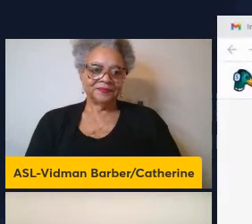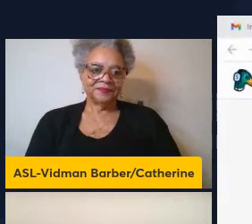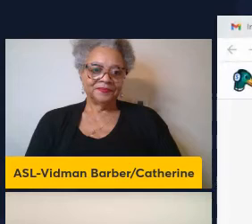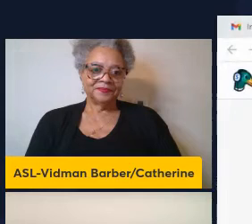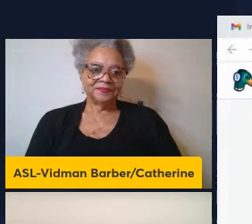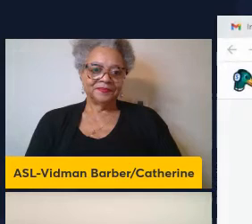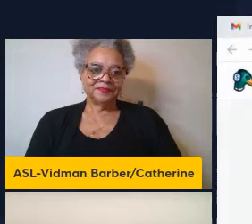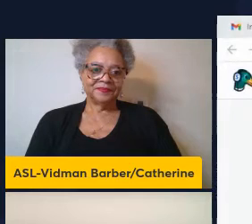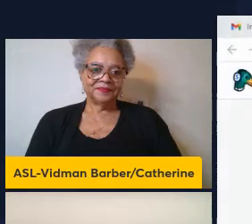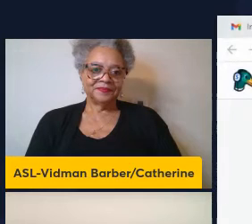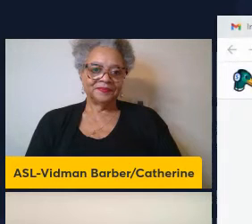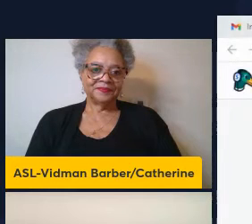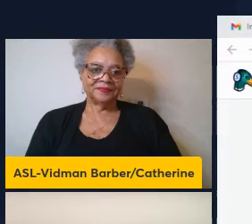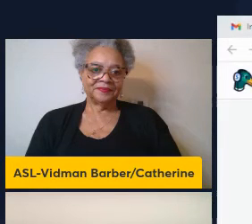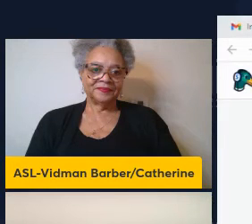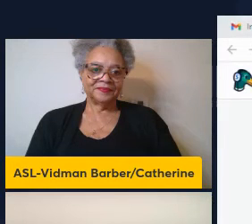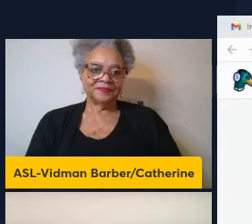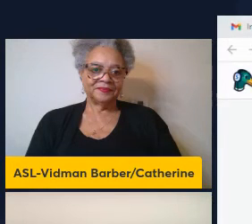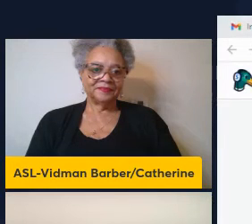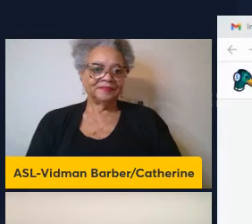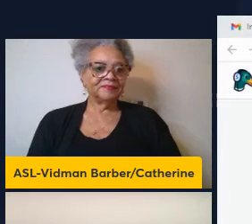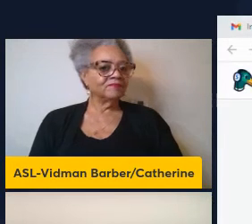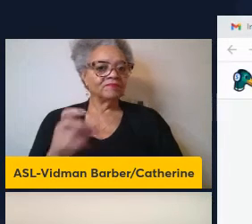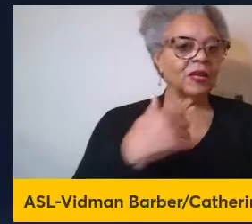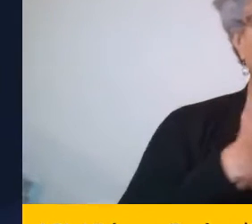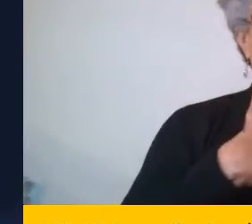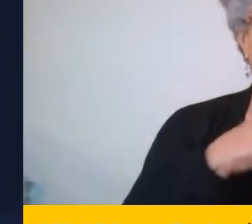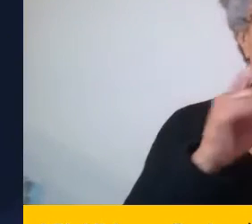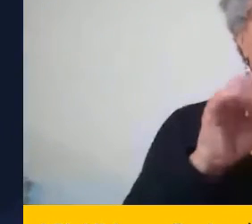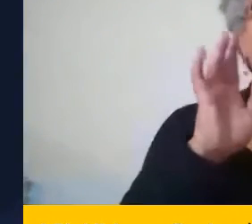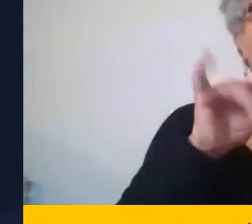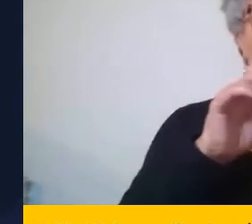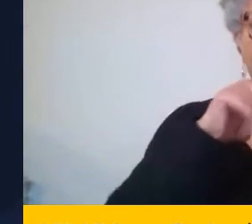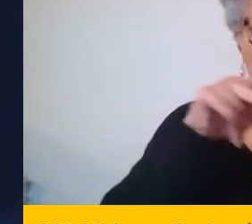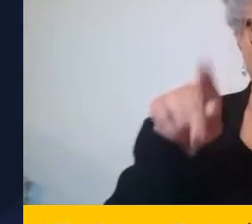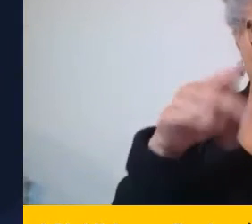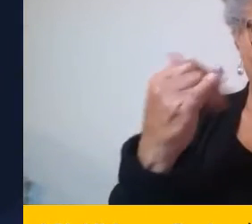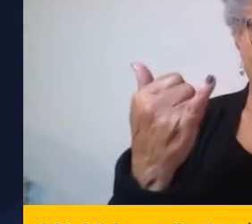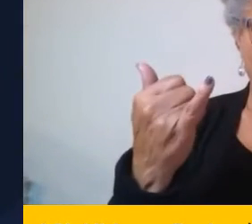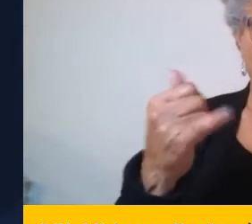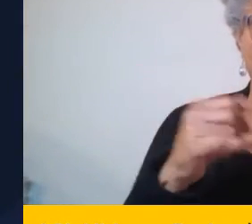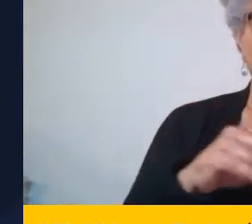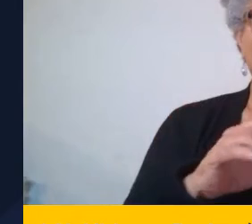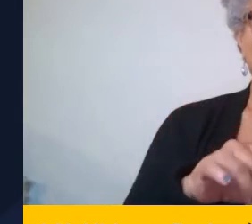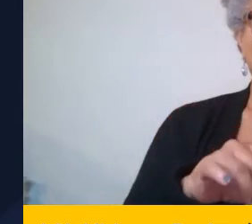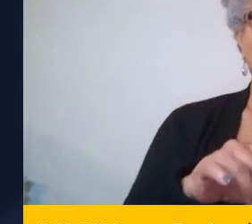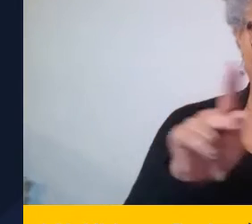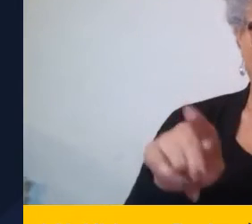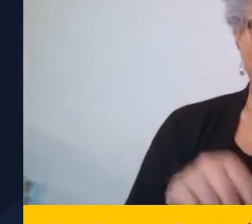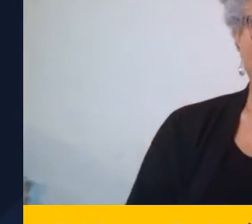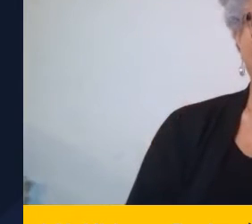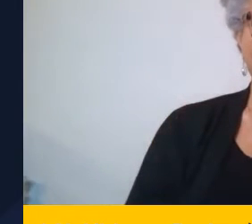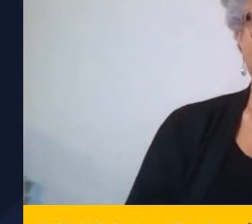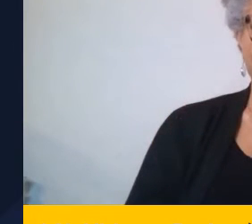I don't know what I'm... I'm sorry. That's okay. So you can go to the PowerPoint now? Yeah, I can.